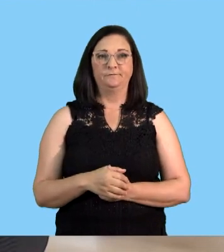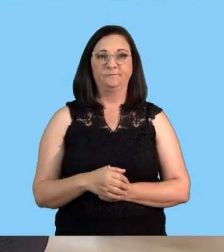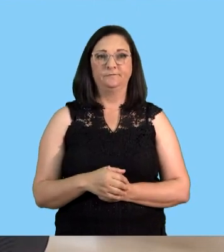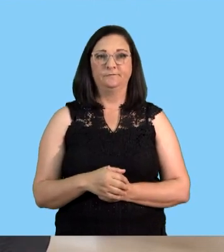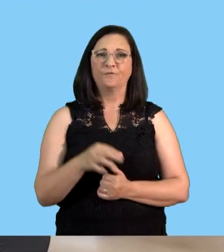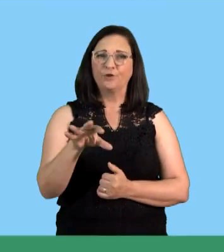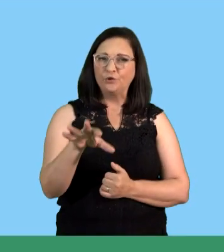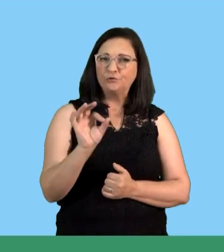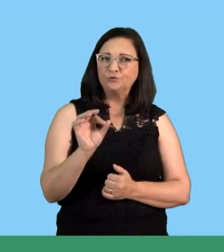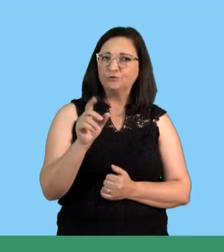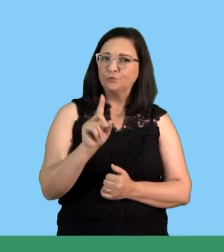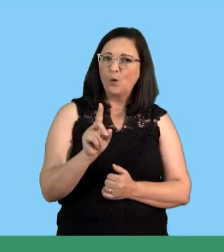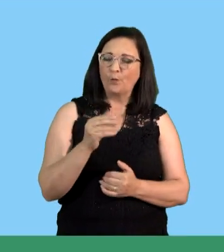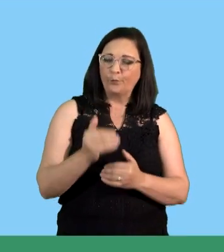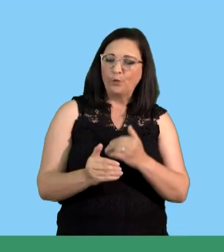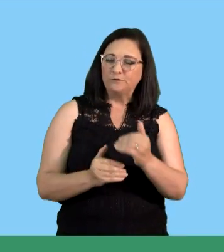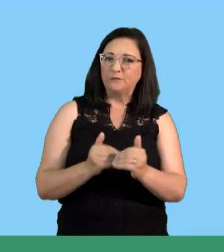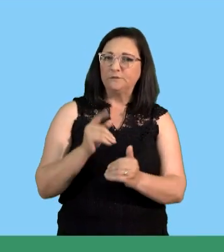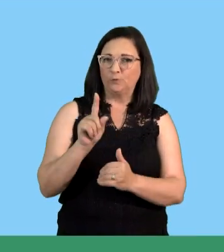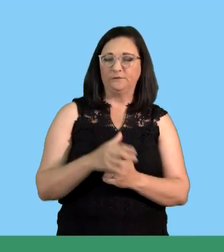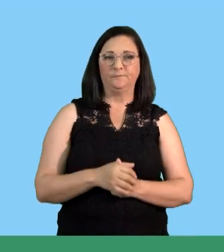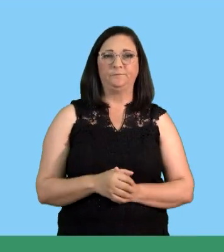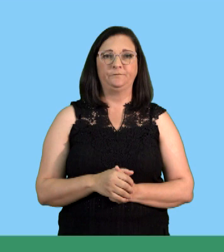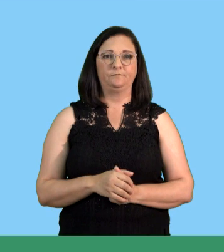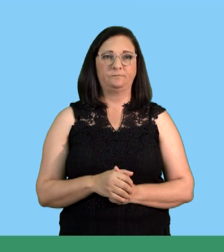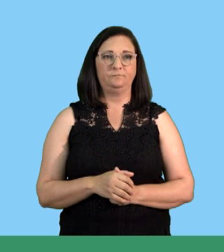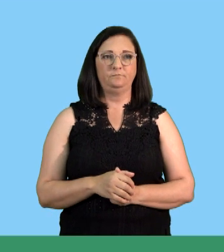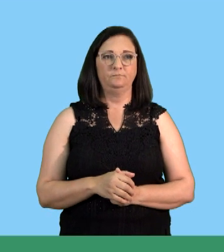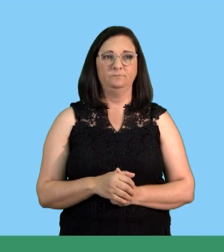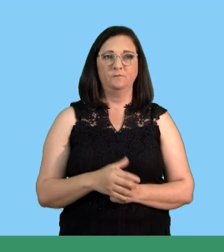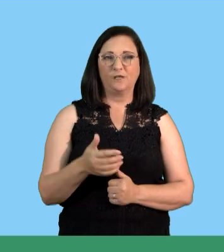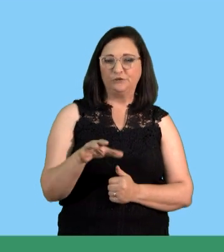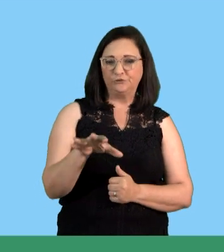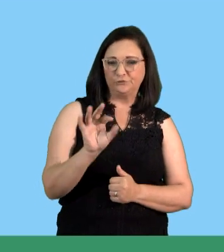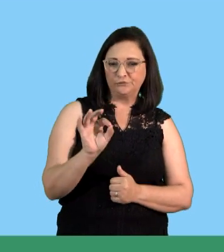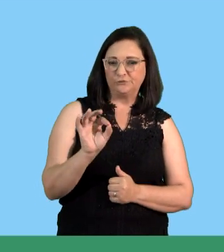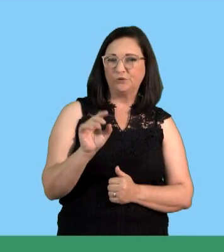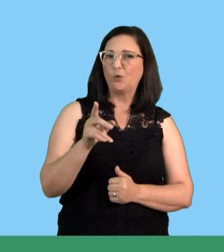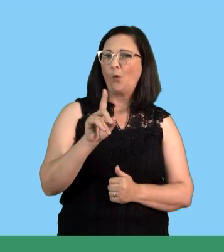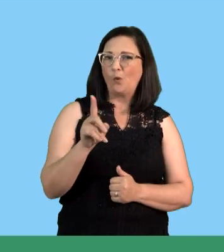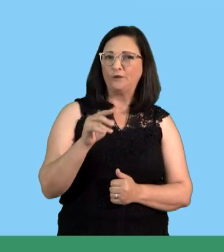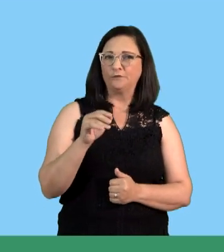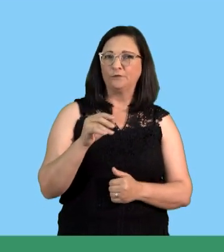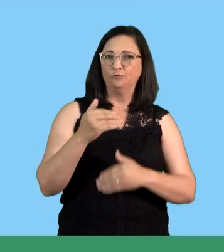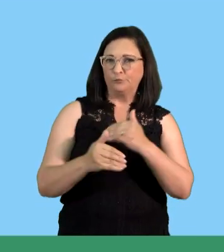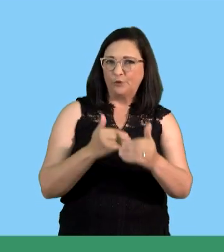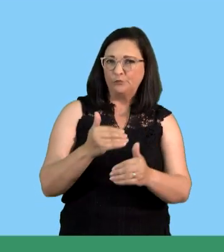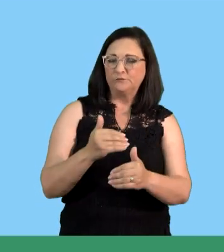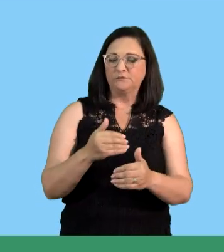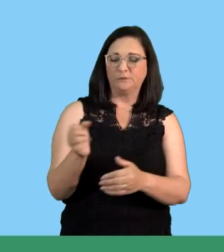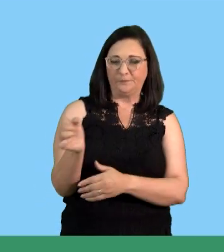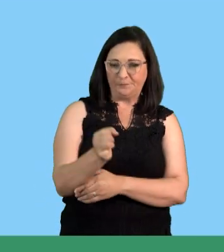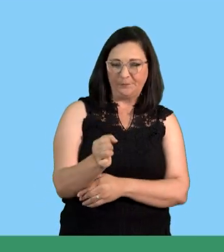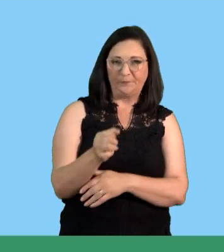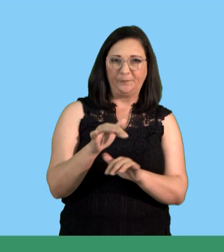with selection, we're starting off with the selection procedure. So with selection procedure, what is the procedure when we are selecting? We've